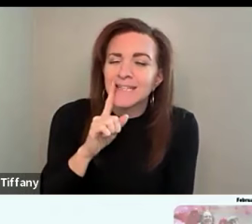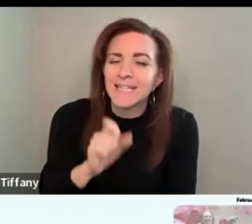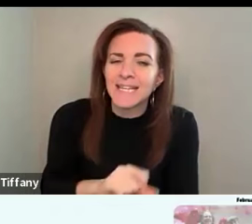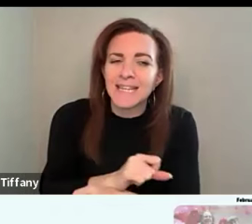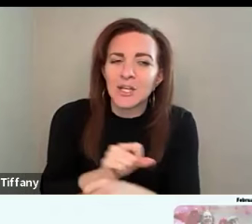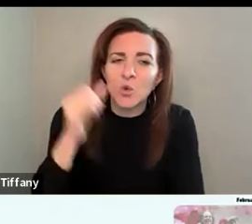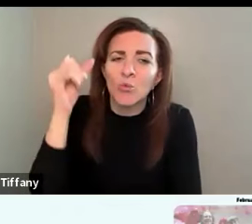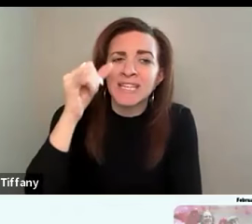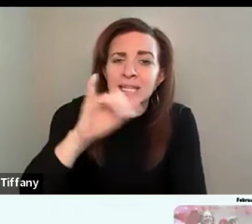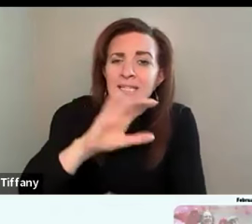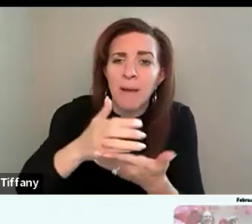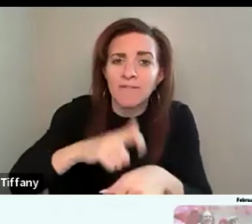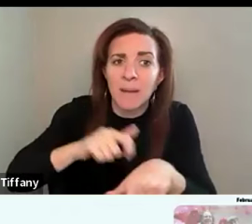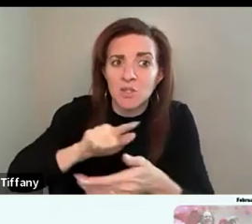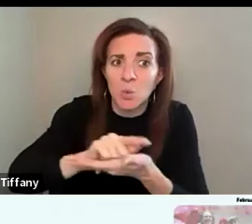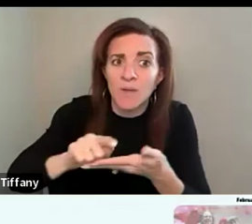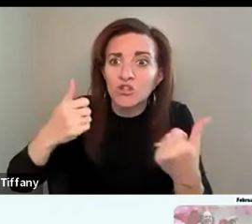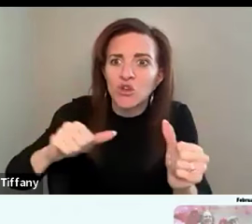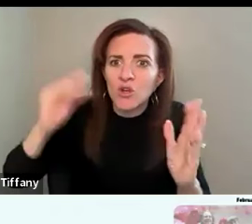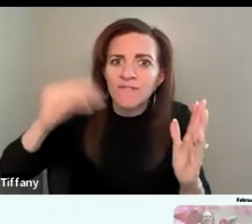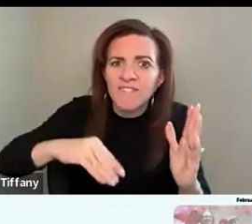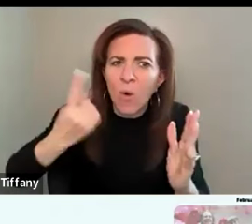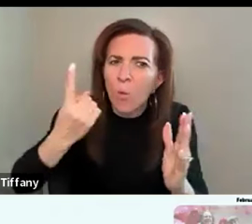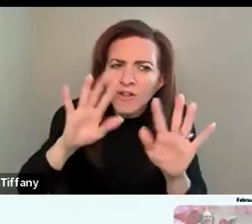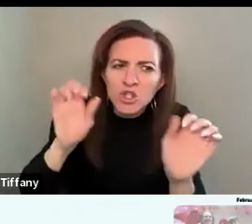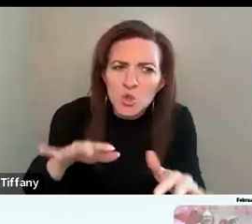a ridiculous amount of time this week trying to do that.